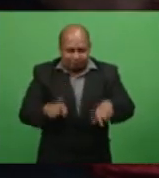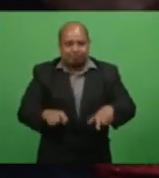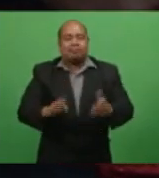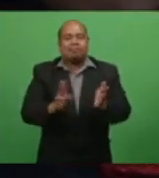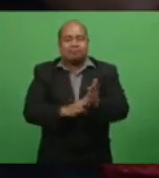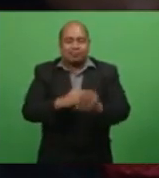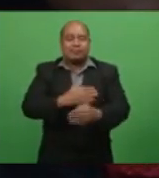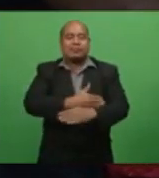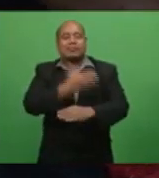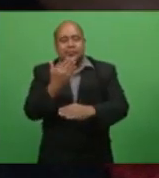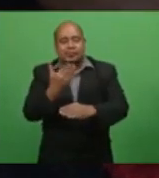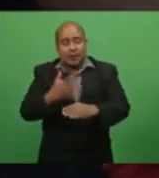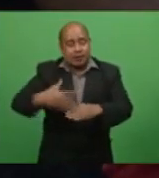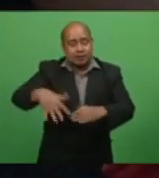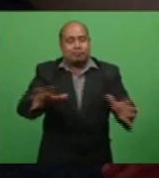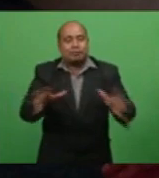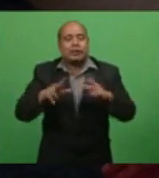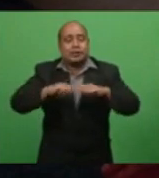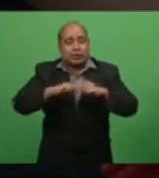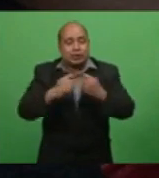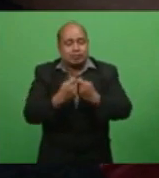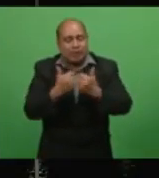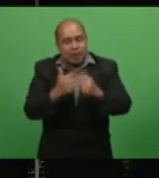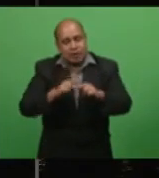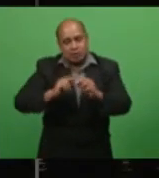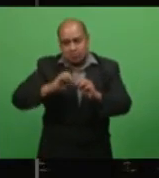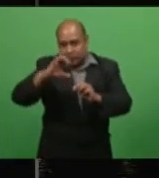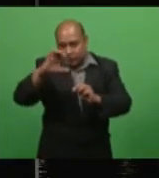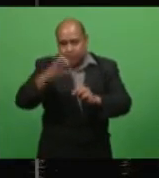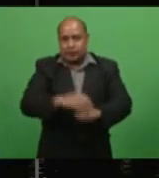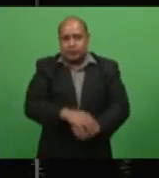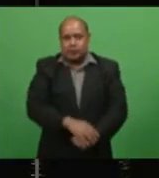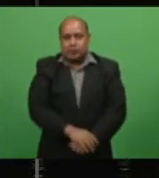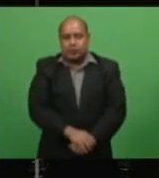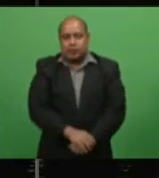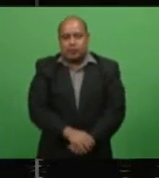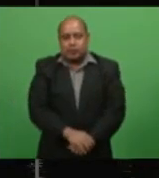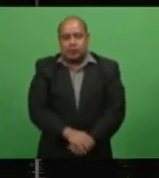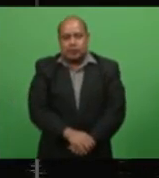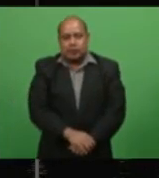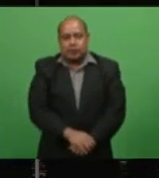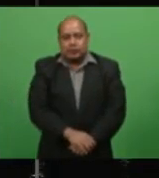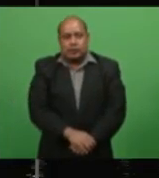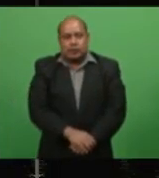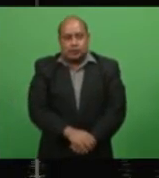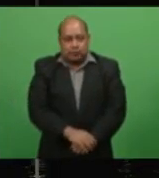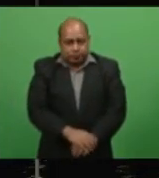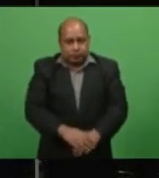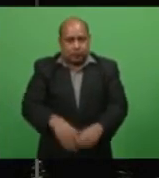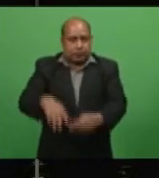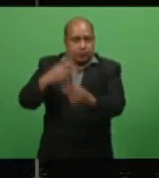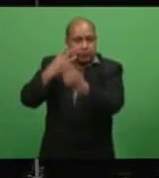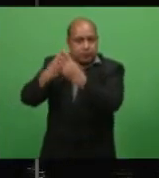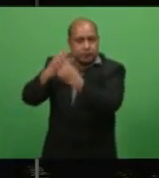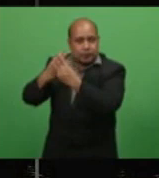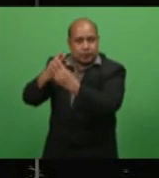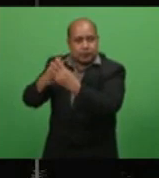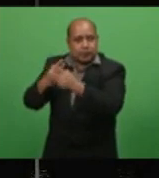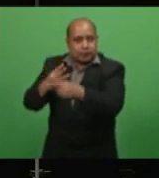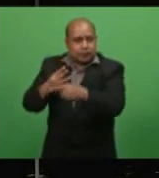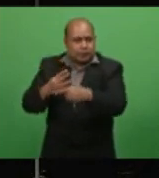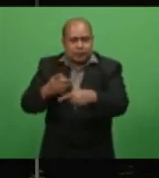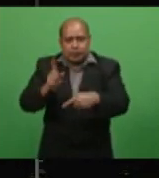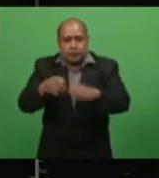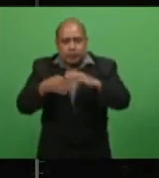Faria Begum, FBC News. The Social Democratic Liberal Party leader believes the party leader needs